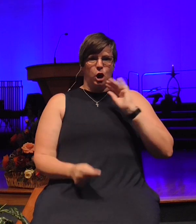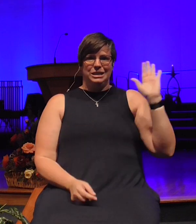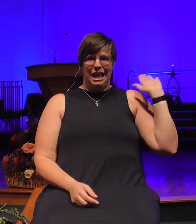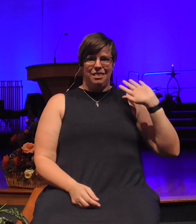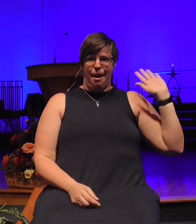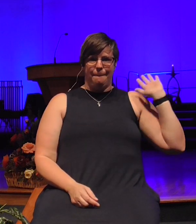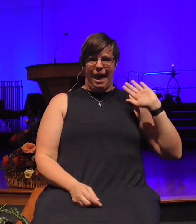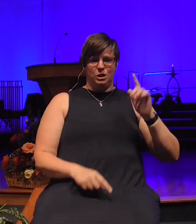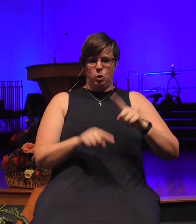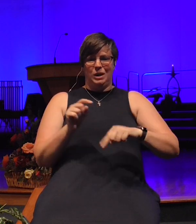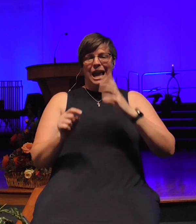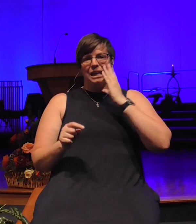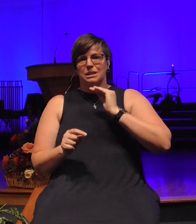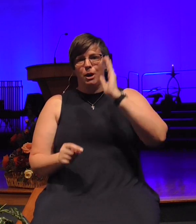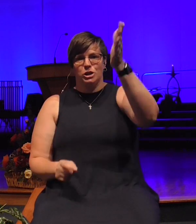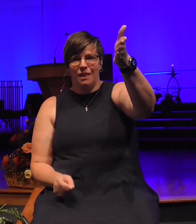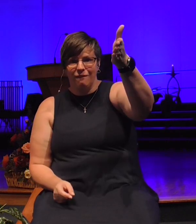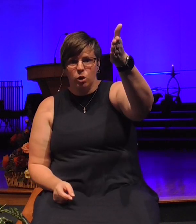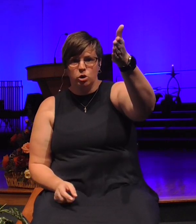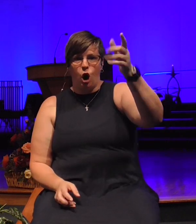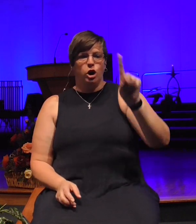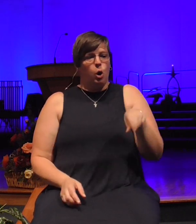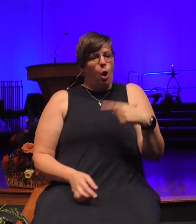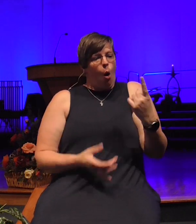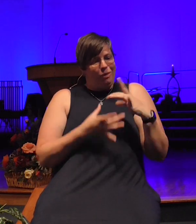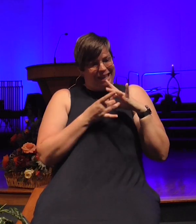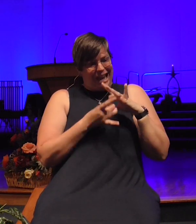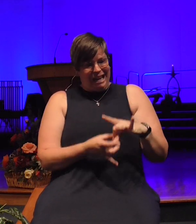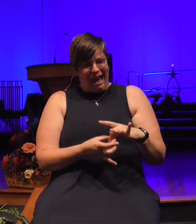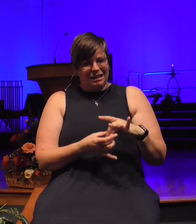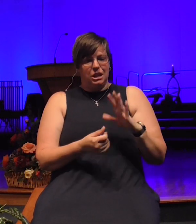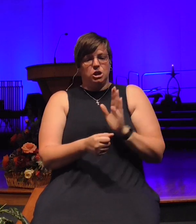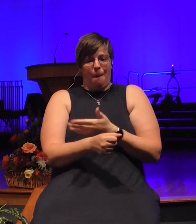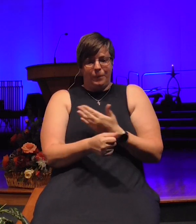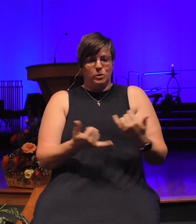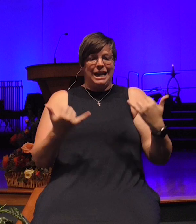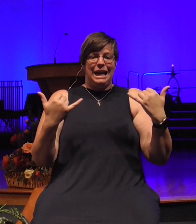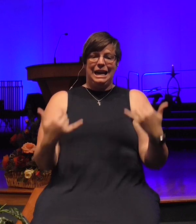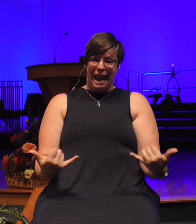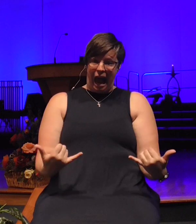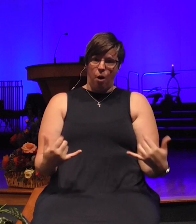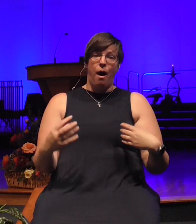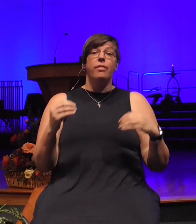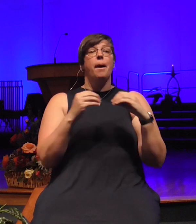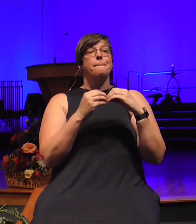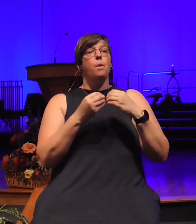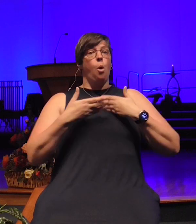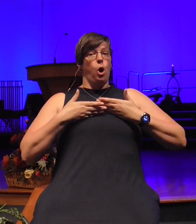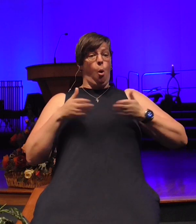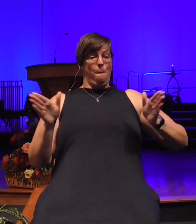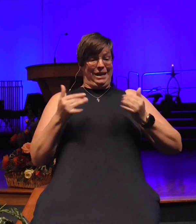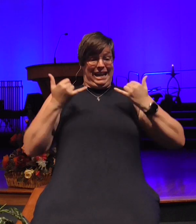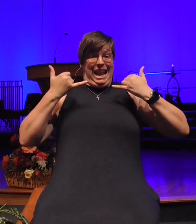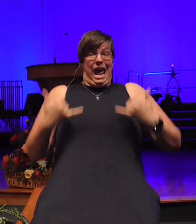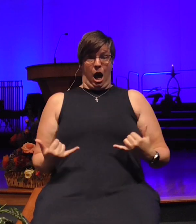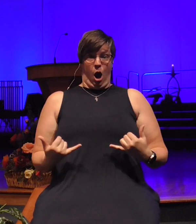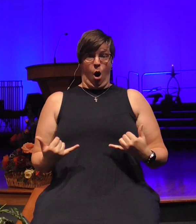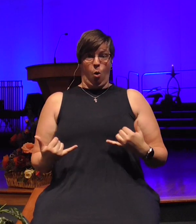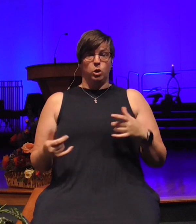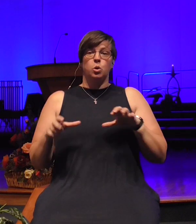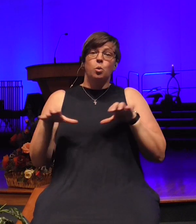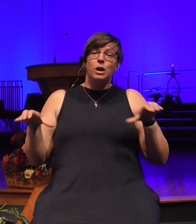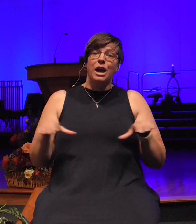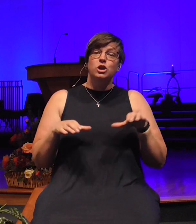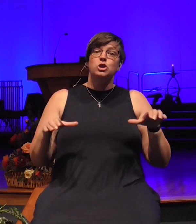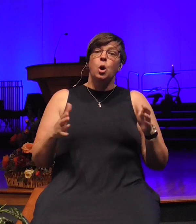past. You can't experience it in the future. You can only connect with it now, and the more present you are to it, you can do what the